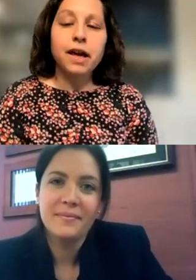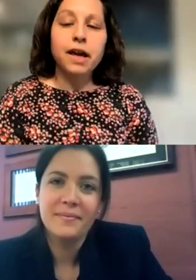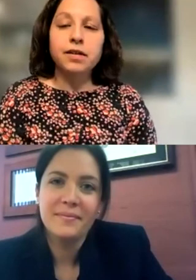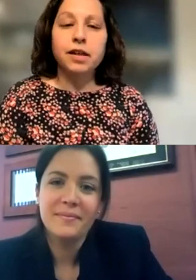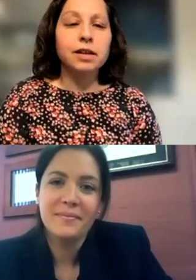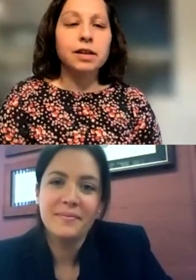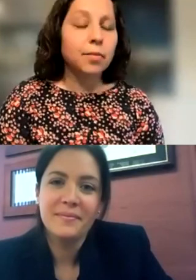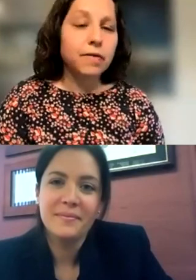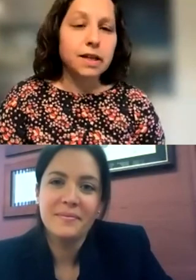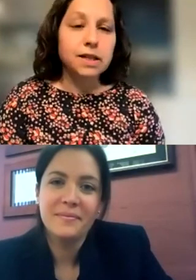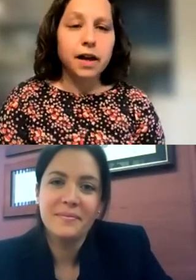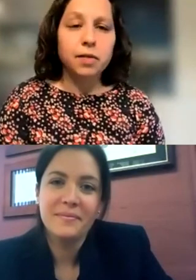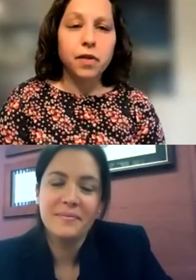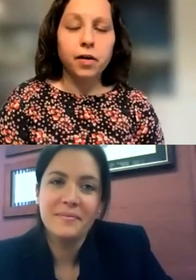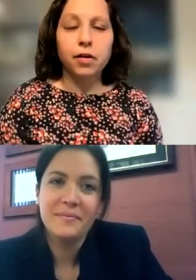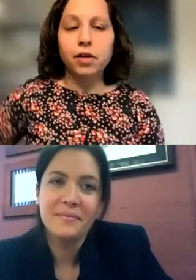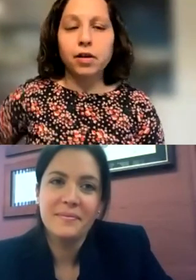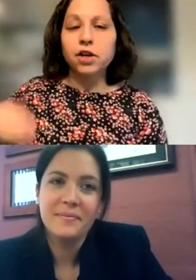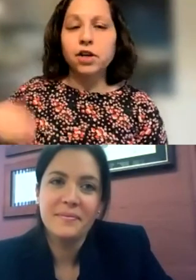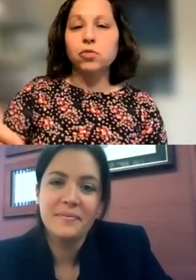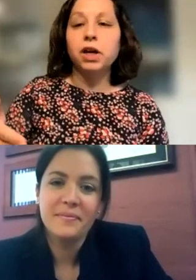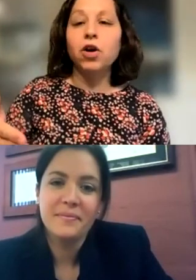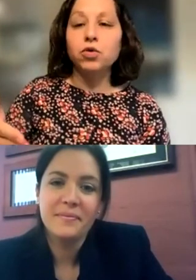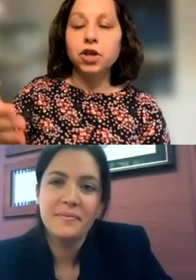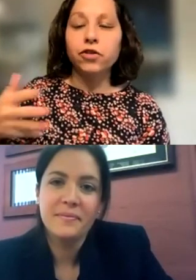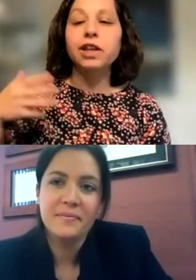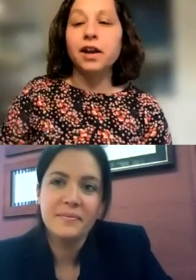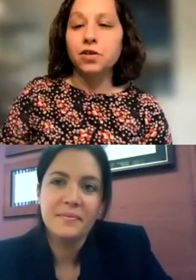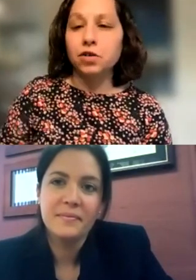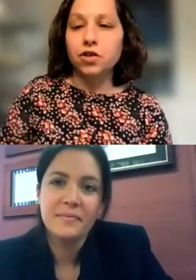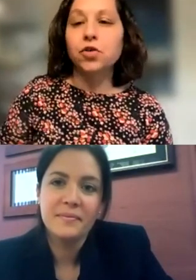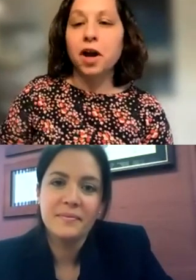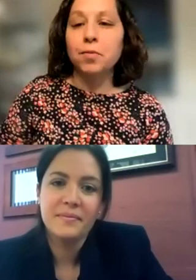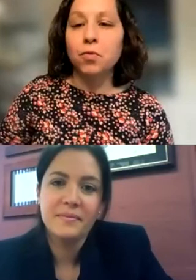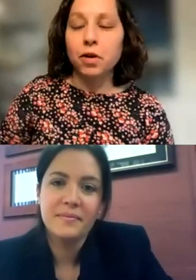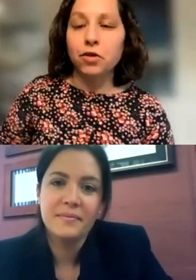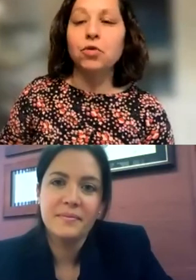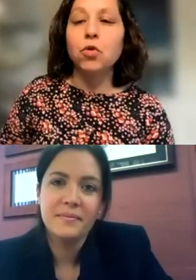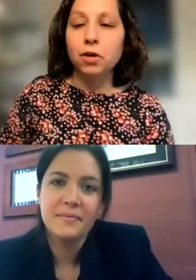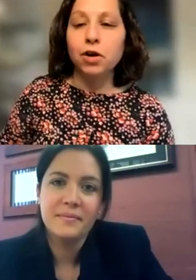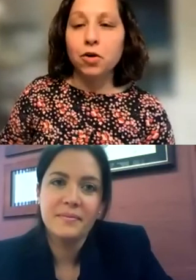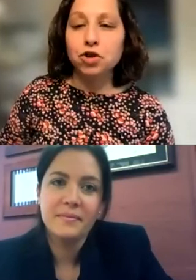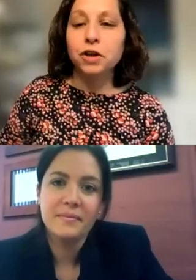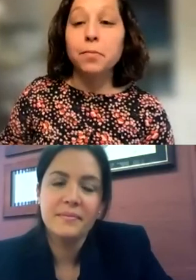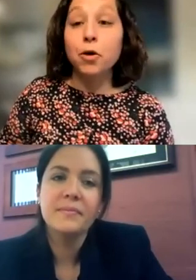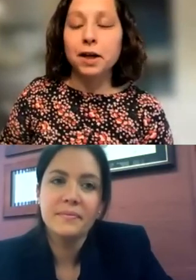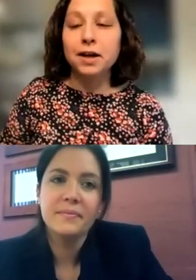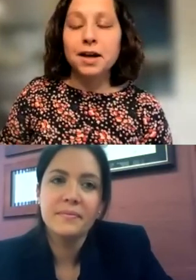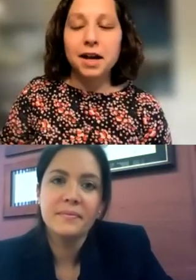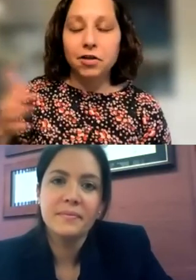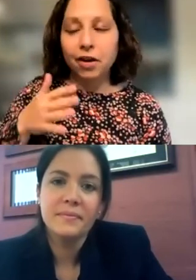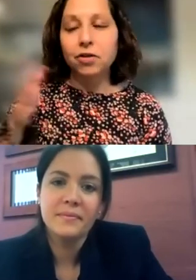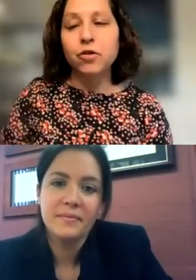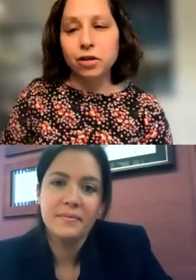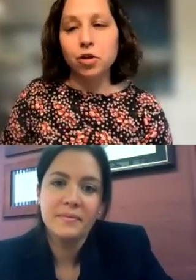My guess is that at least some of the time, the clinician who's being coached has the latitude to describe what is the role of the coach in the moment.